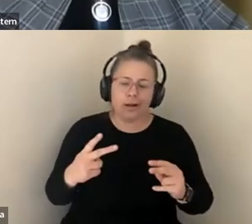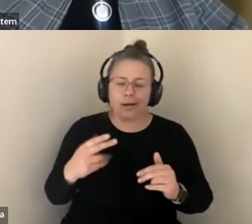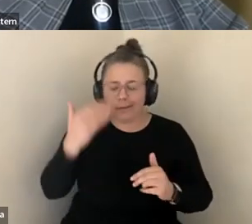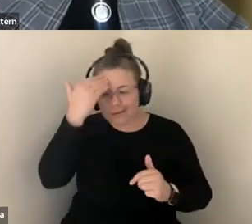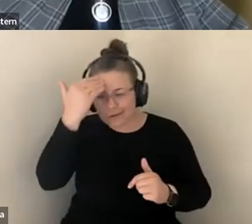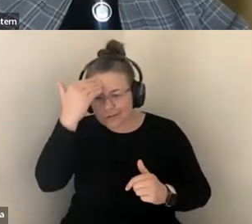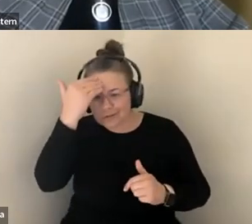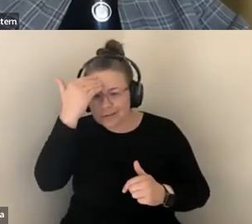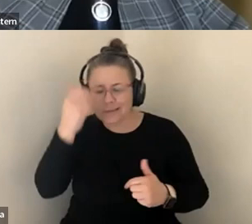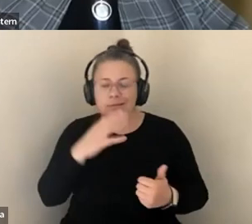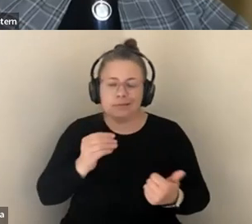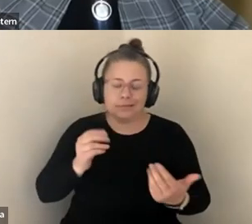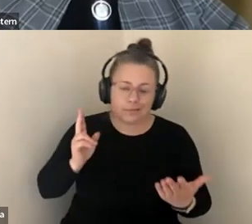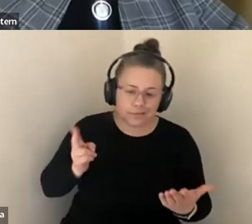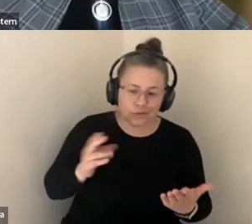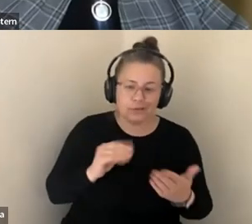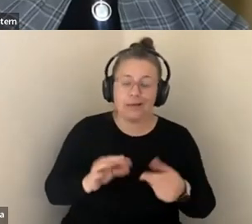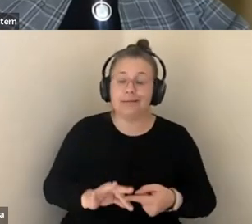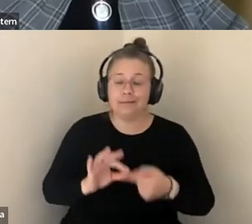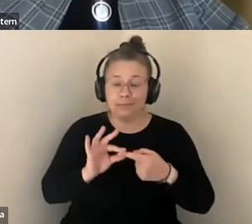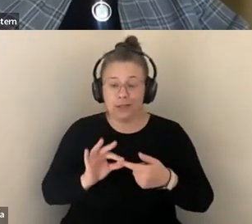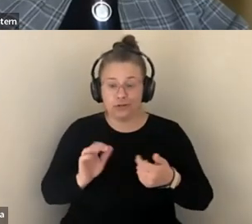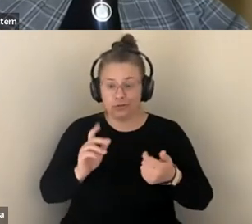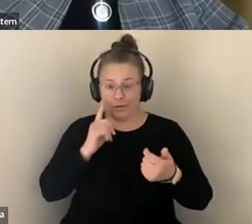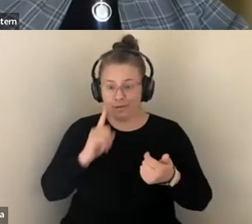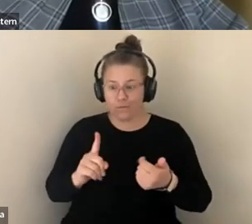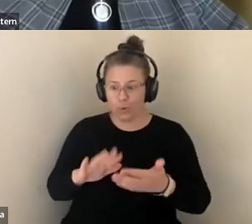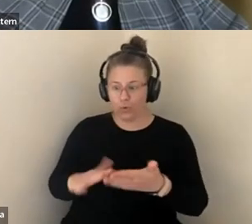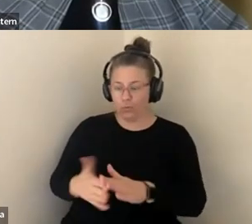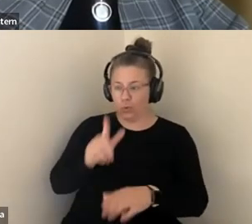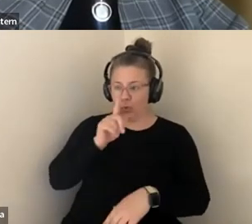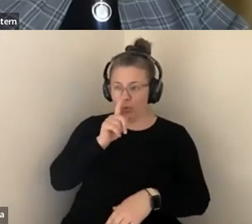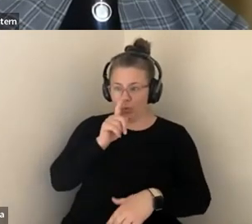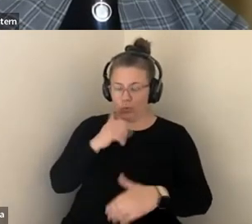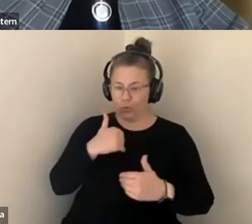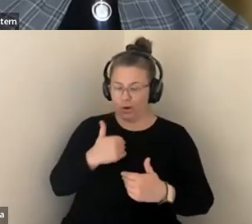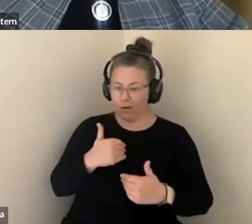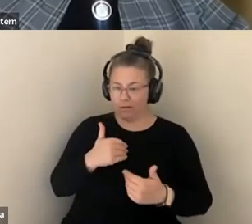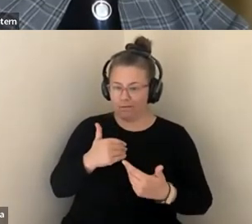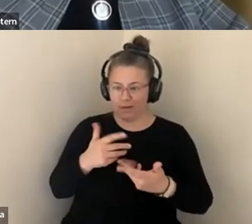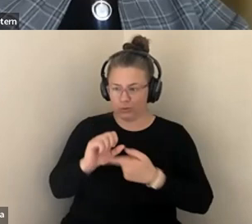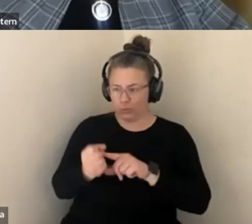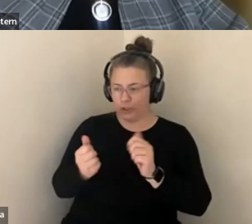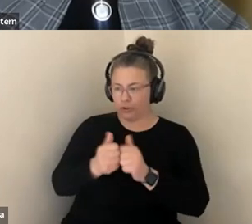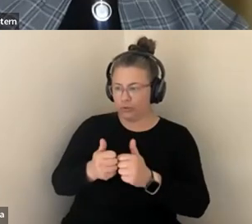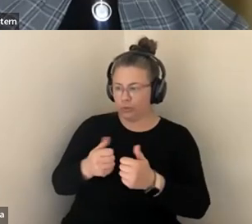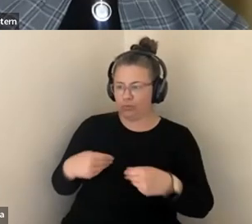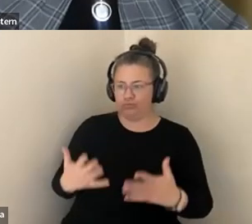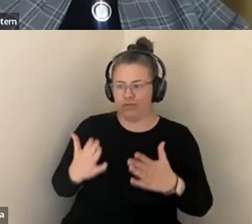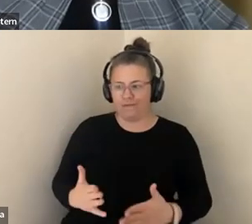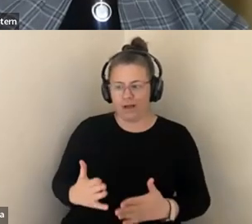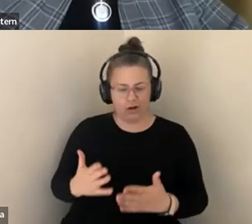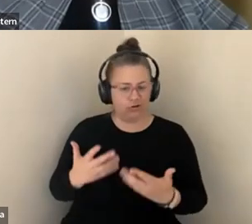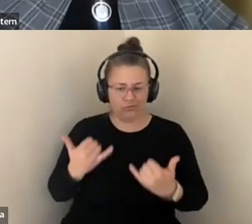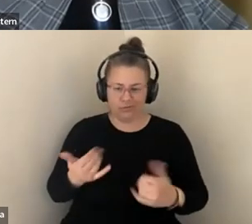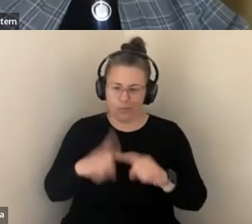with practitioners? Yeah, and I can speak at a broad level and then a sort of a more micro level, because it's the micro level that I